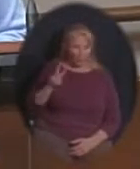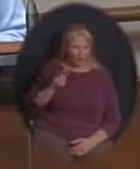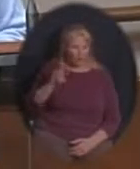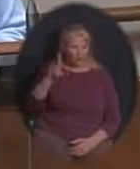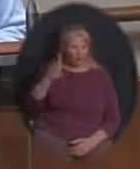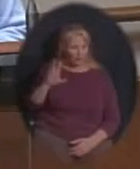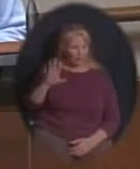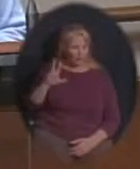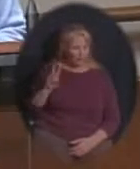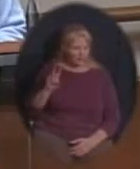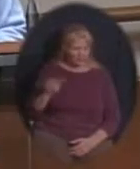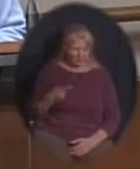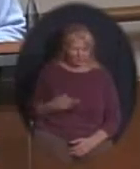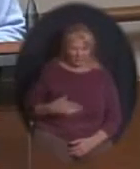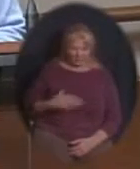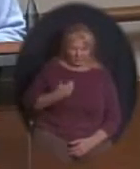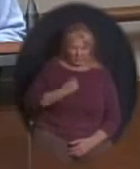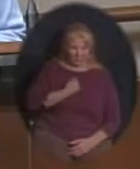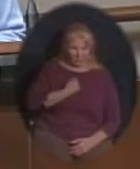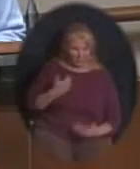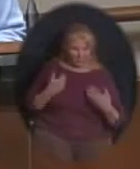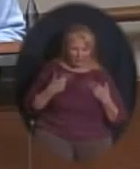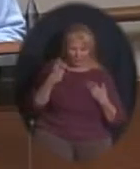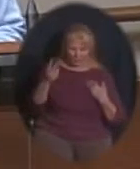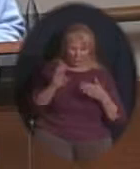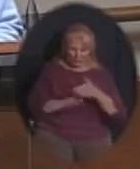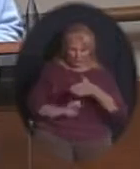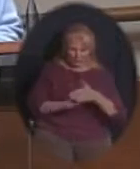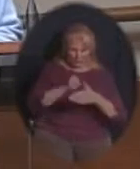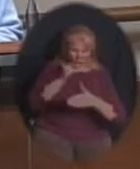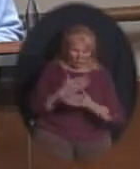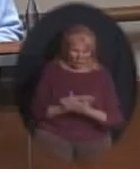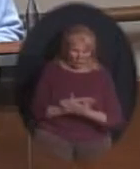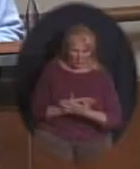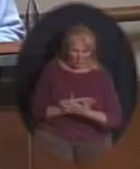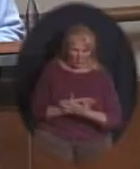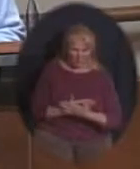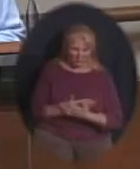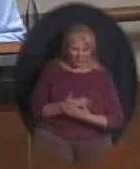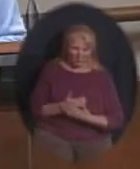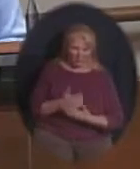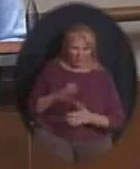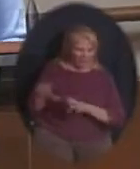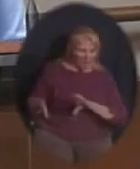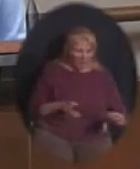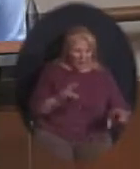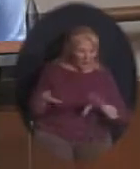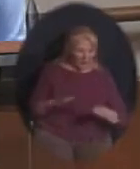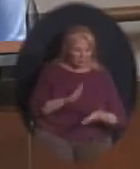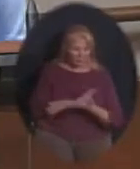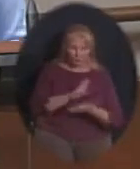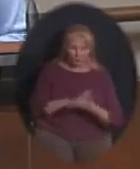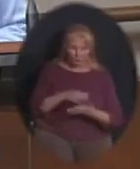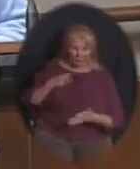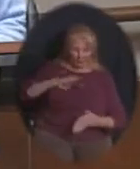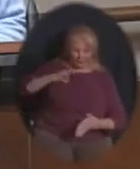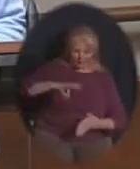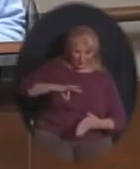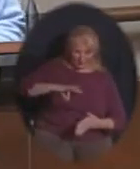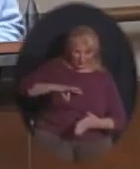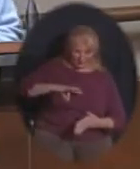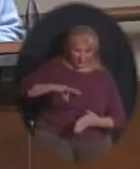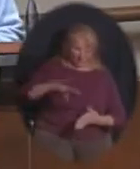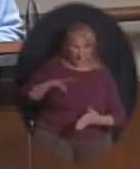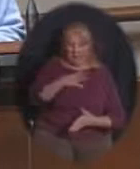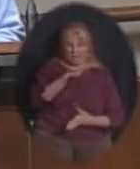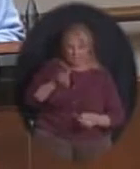parent of two elementary daughters who are at Sunnyside. I'm an active school volunteer. I'm now an active district volunteer, and